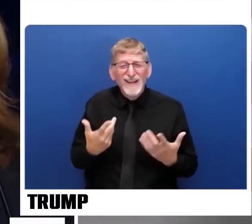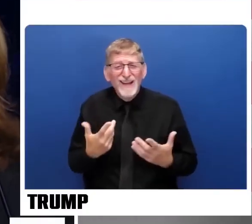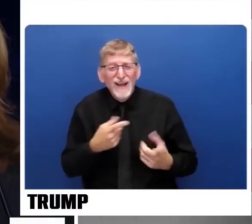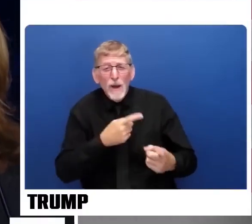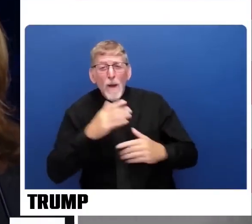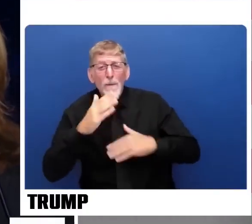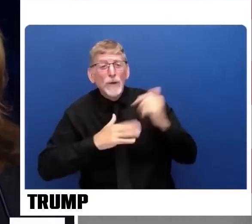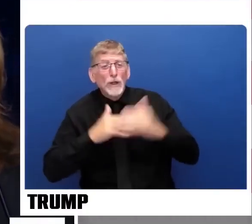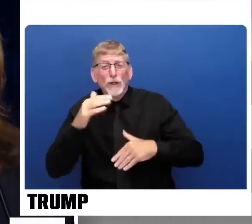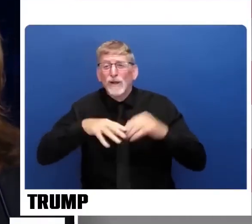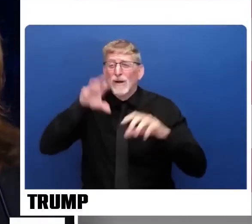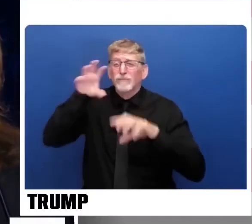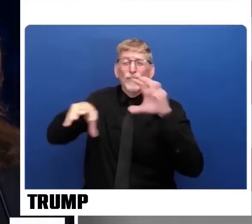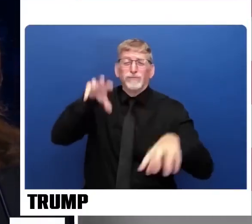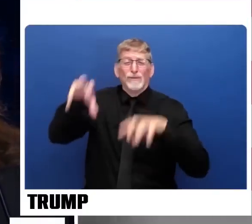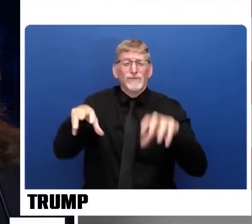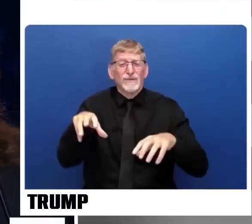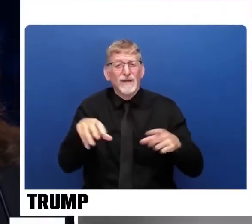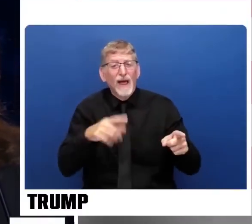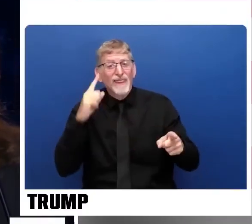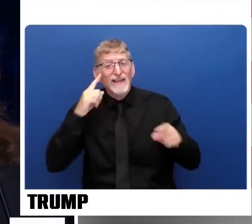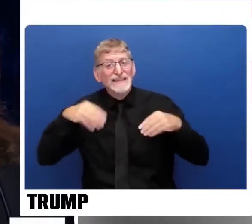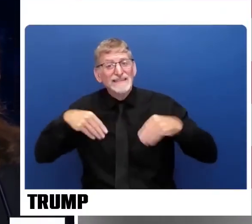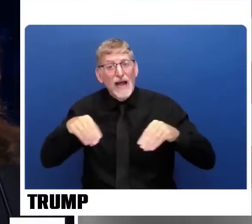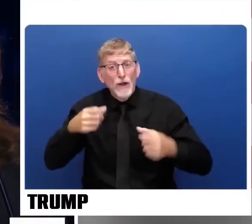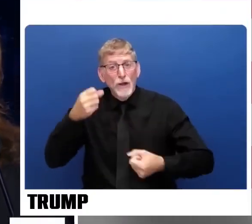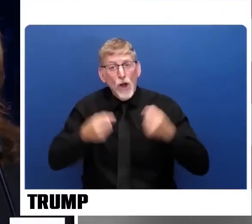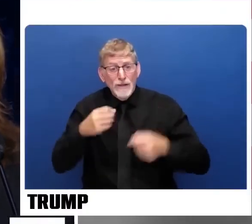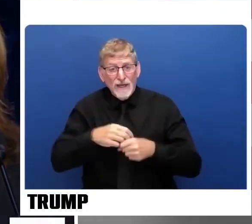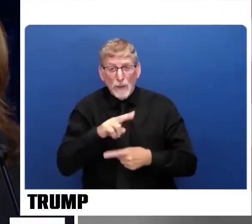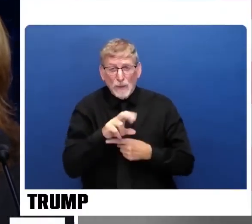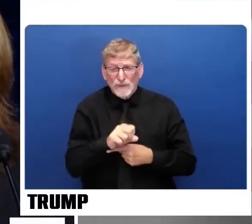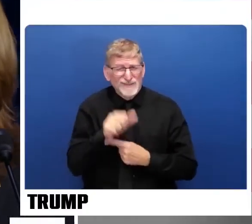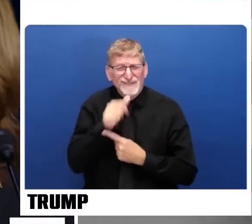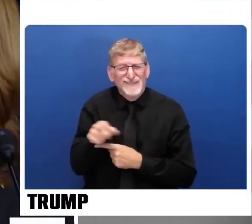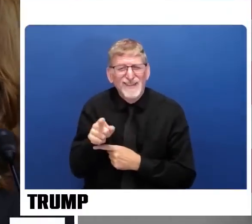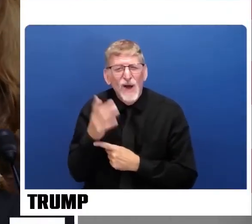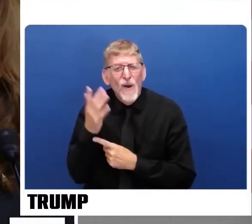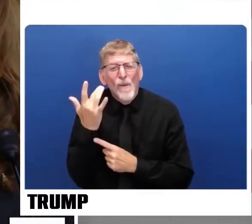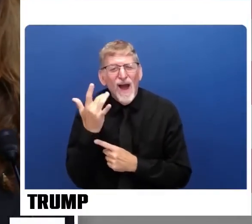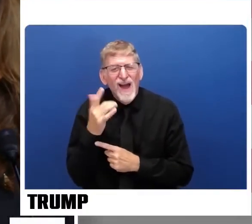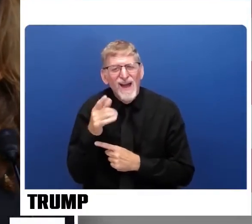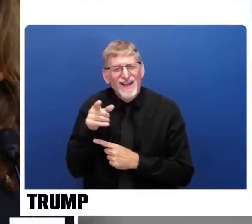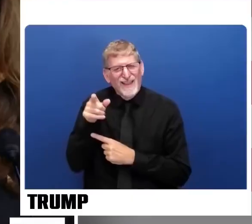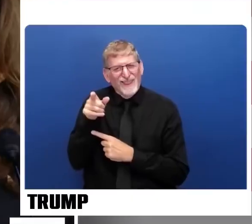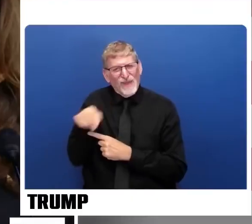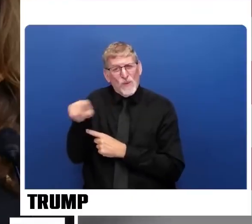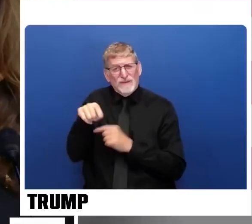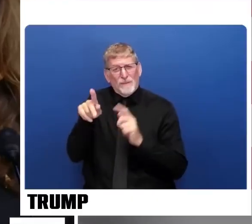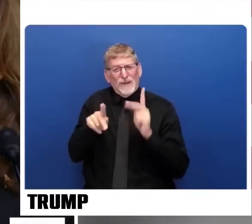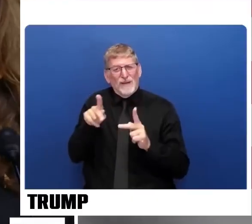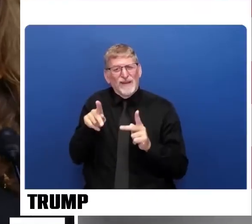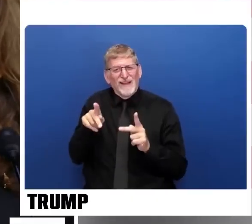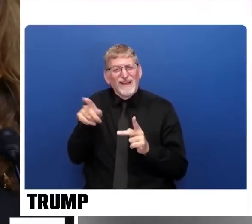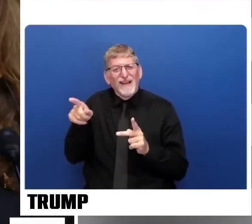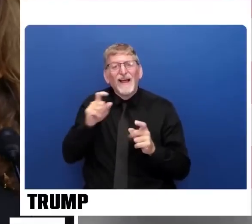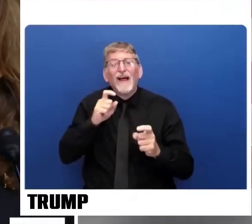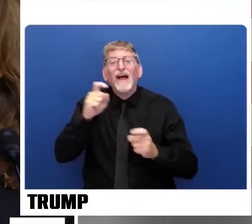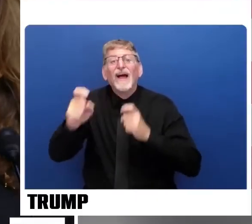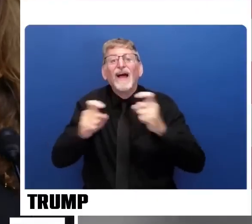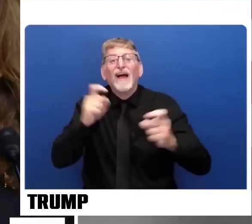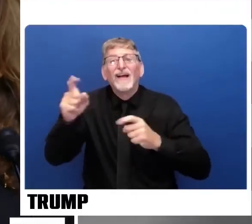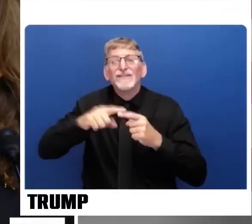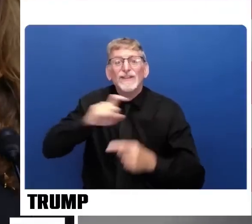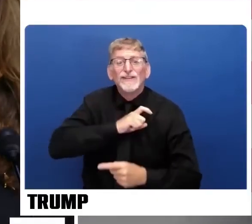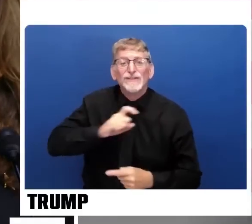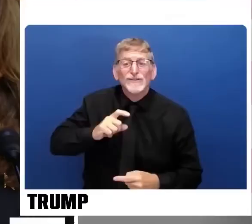they think they're going to sell their cars into the United States because of these people. What they have given to China is unbelievable. But we're